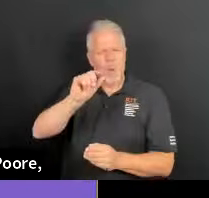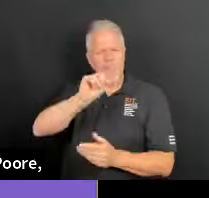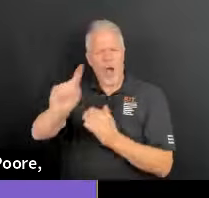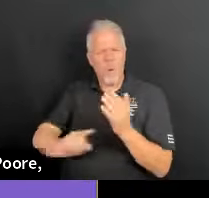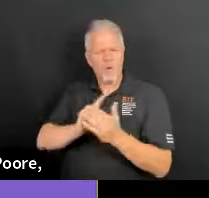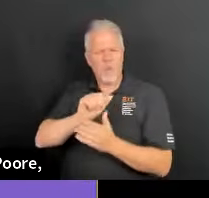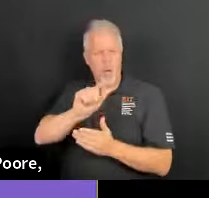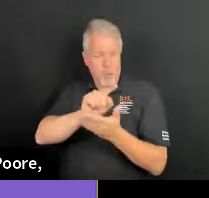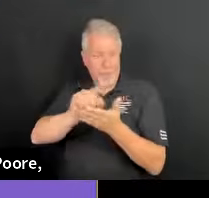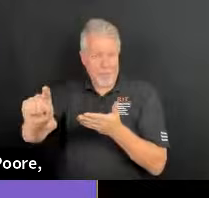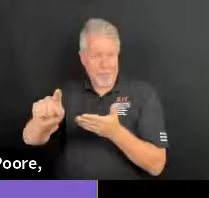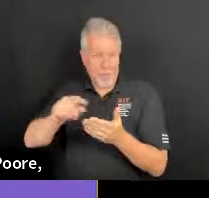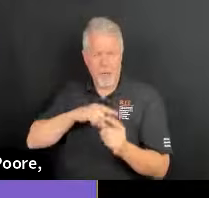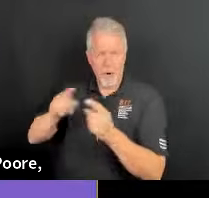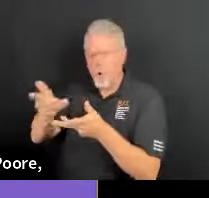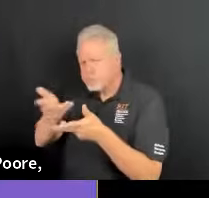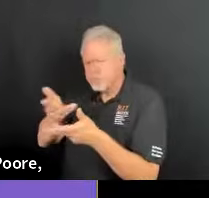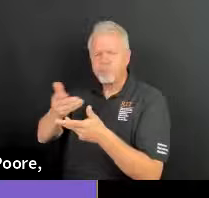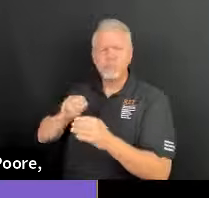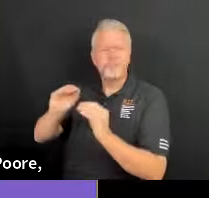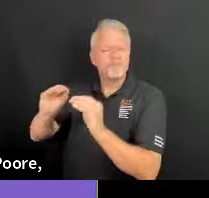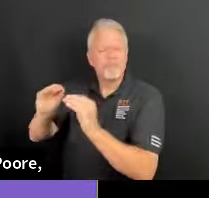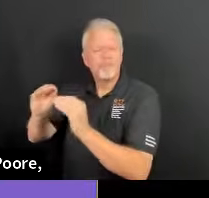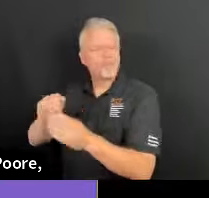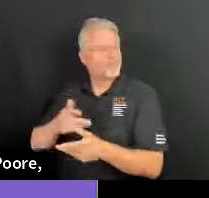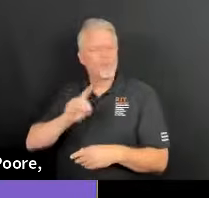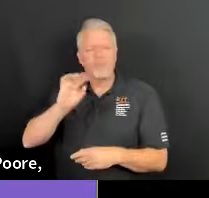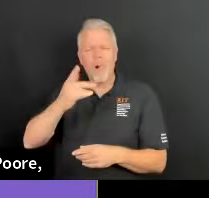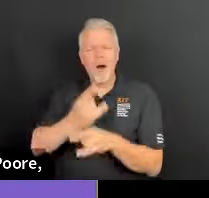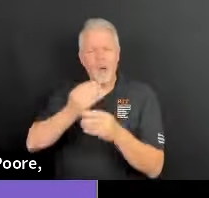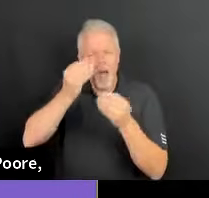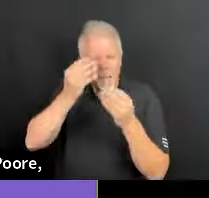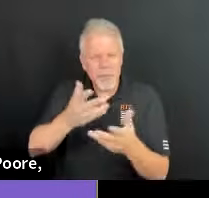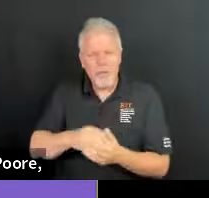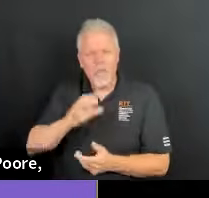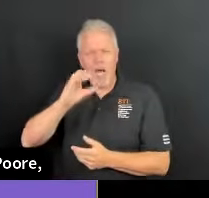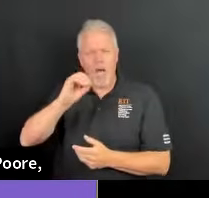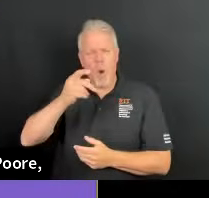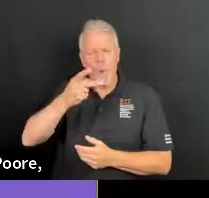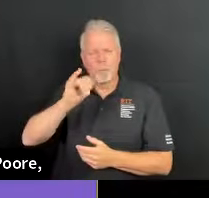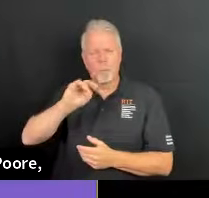clinic a total of 20 hours per week, or excuse me,